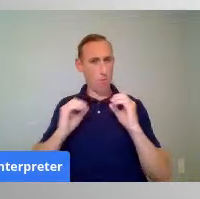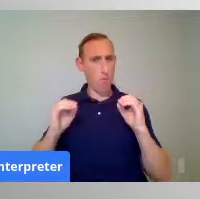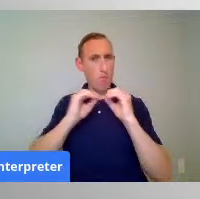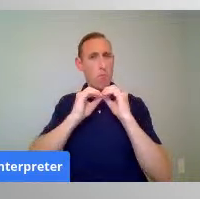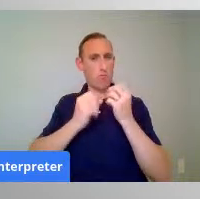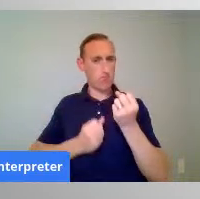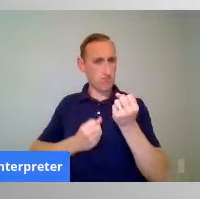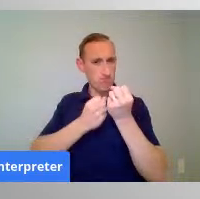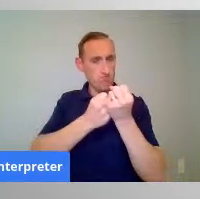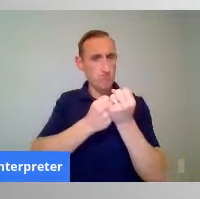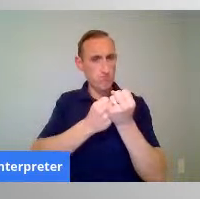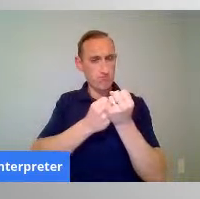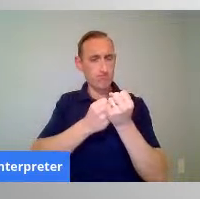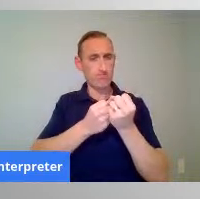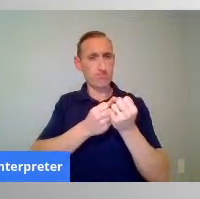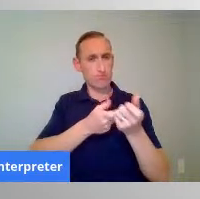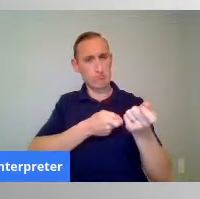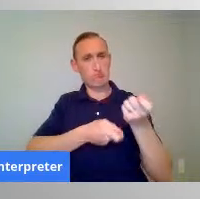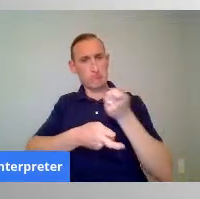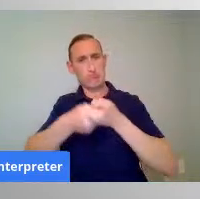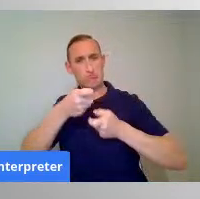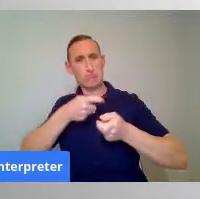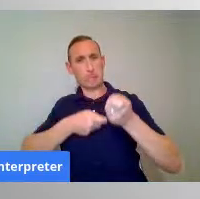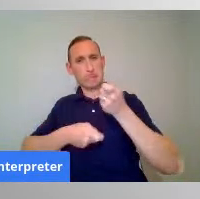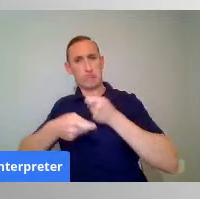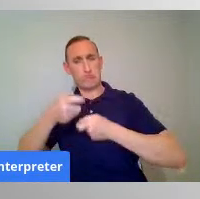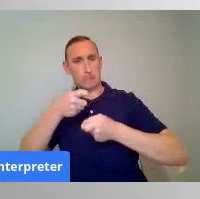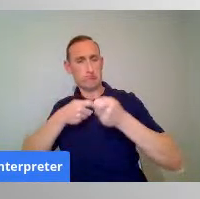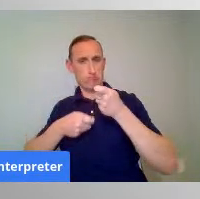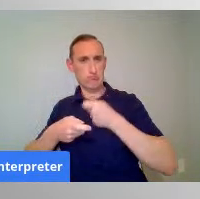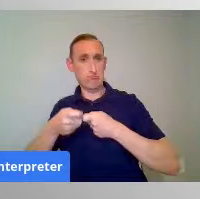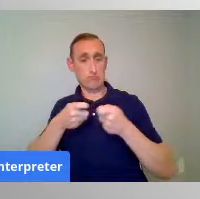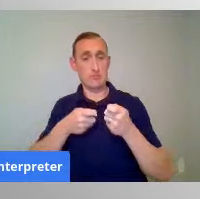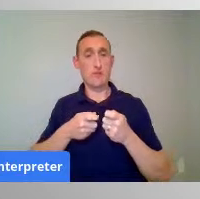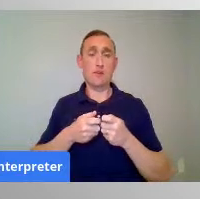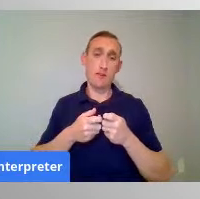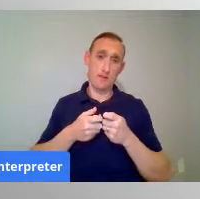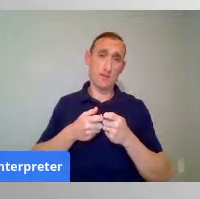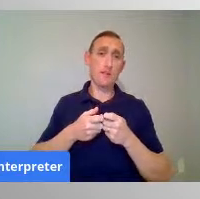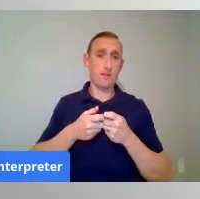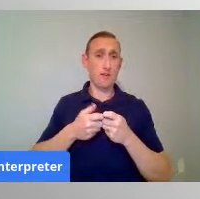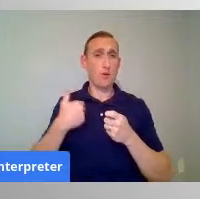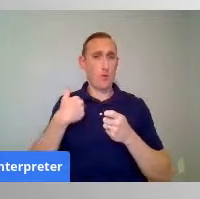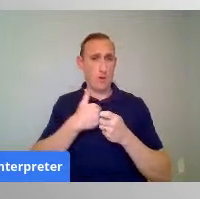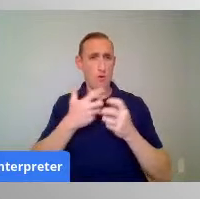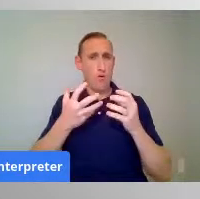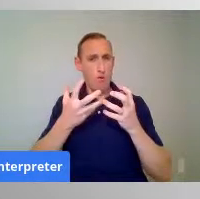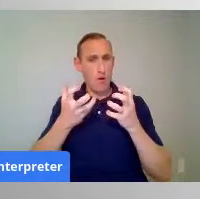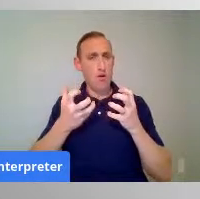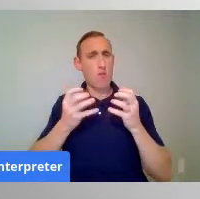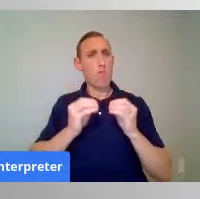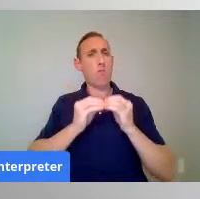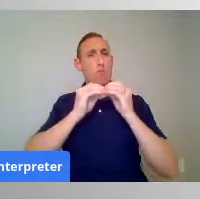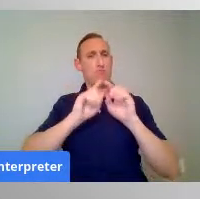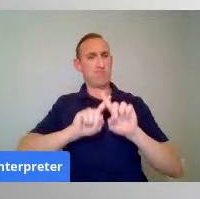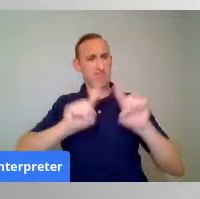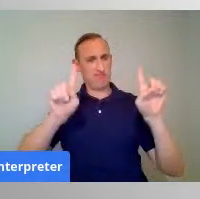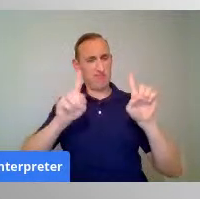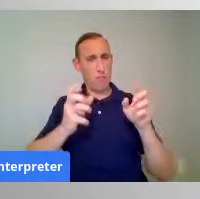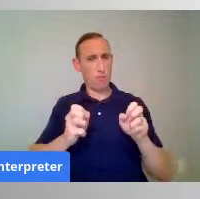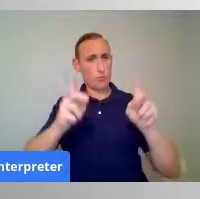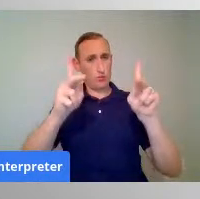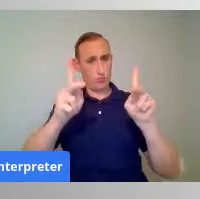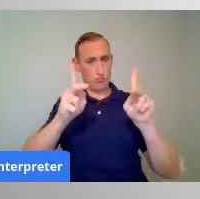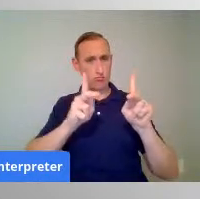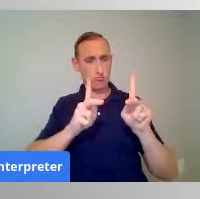facilities that are adjacent to some of these communities have been helpful, but we're looking for new ways to connect with those